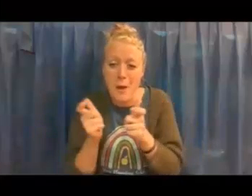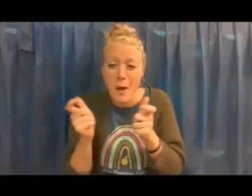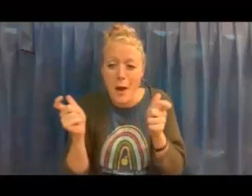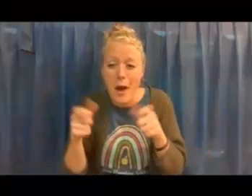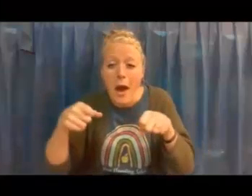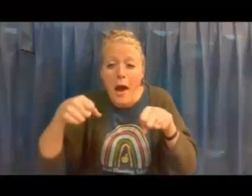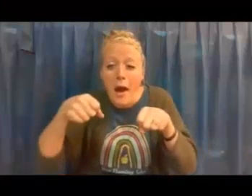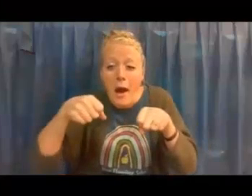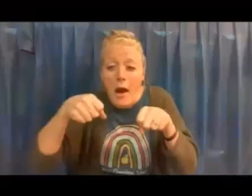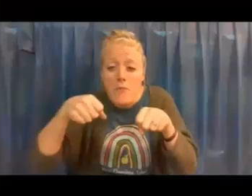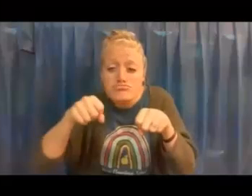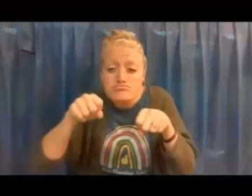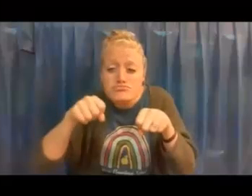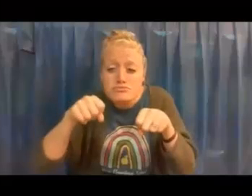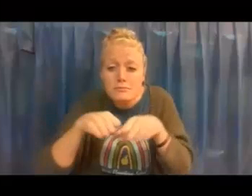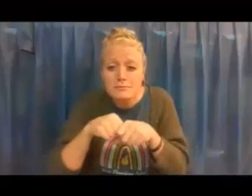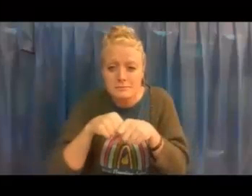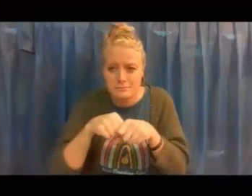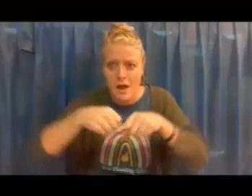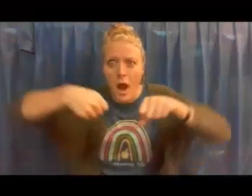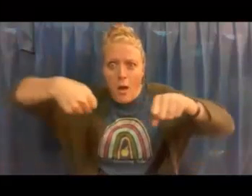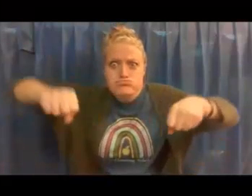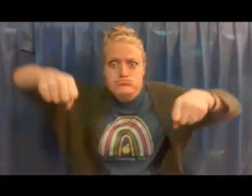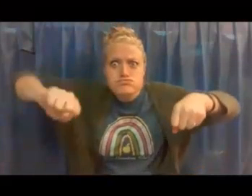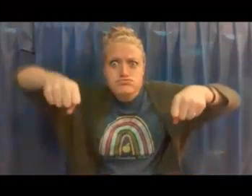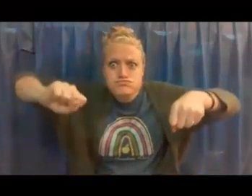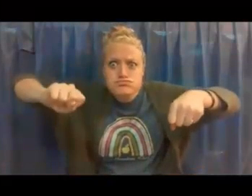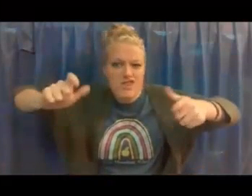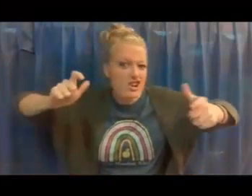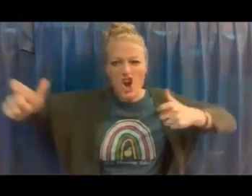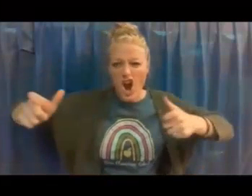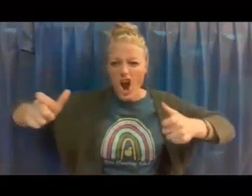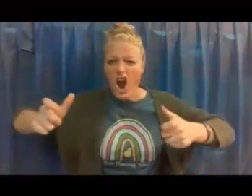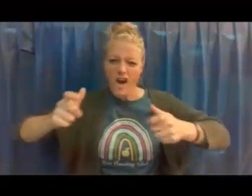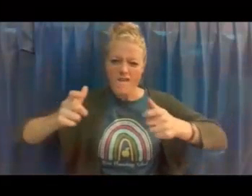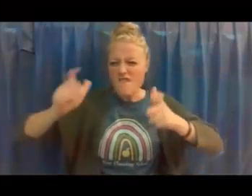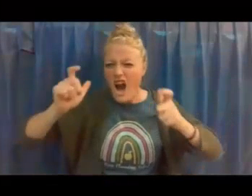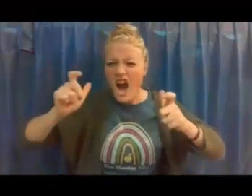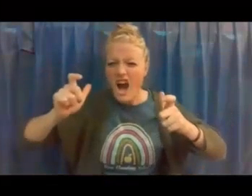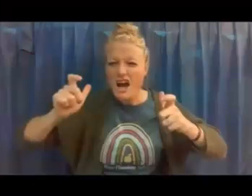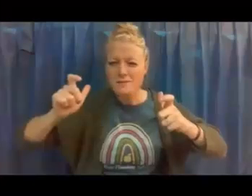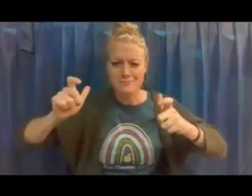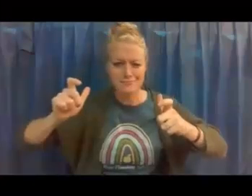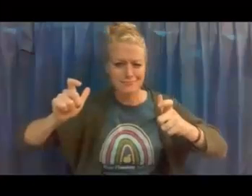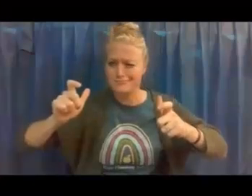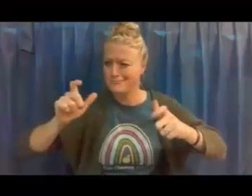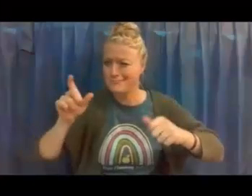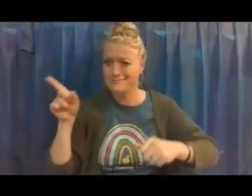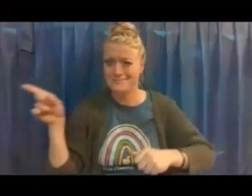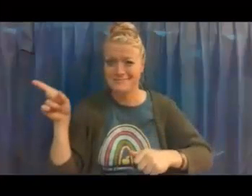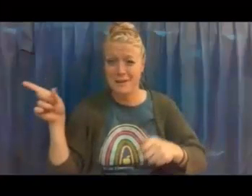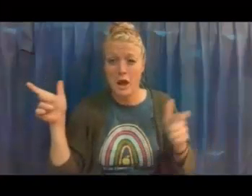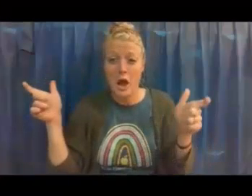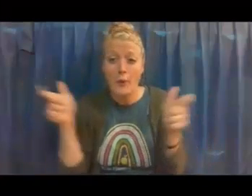This is a small little motorcycle. Big and powerful and